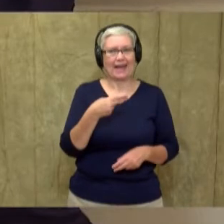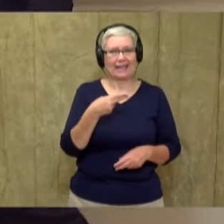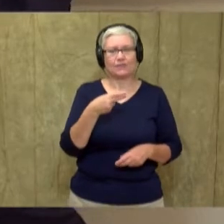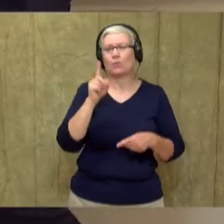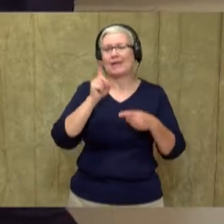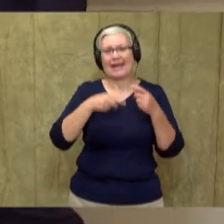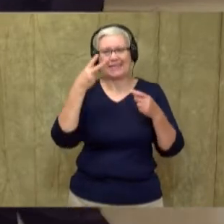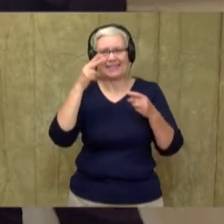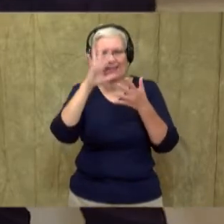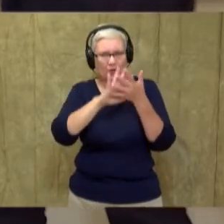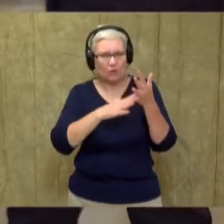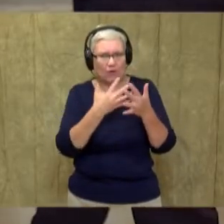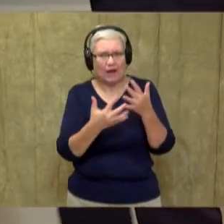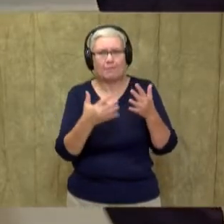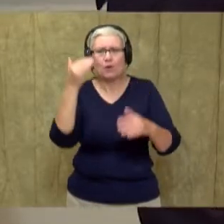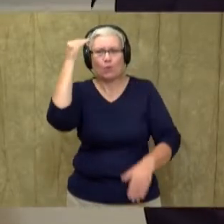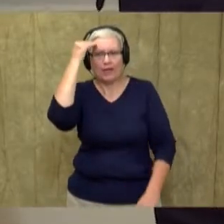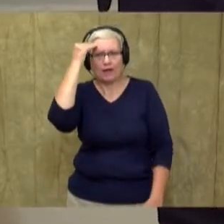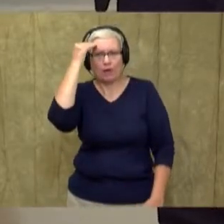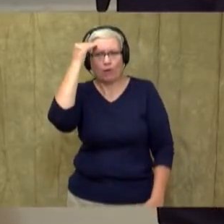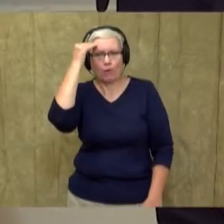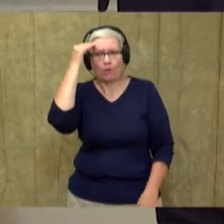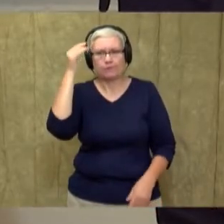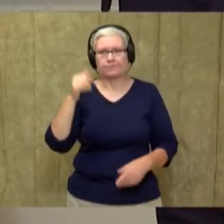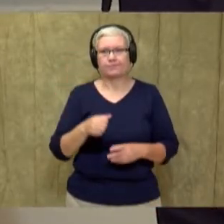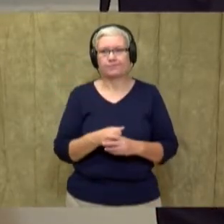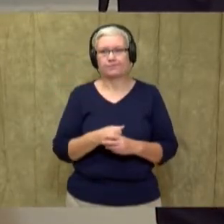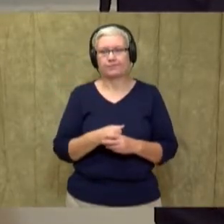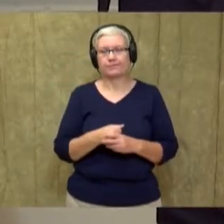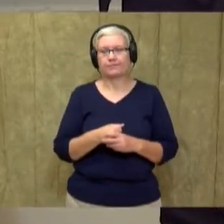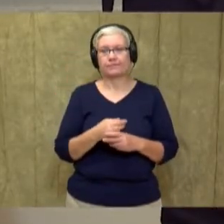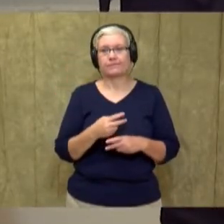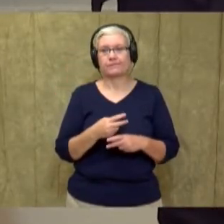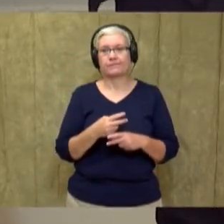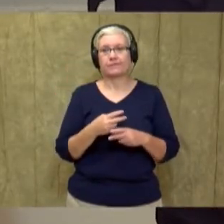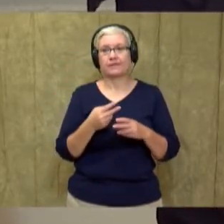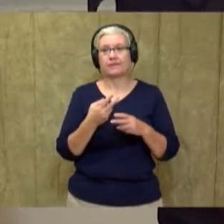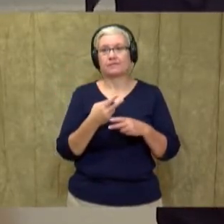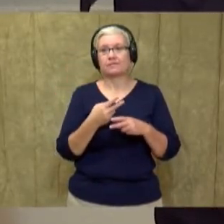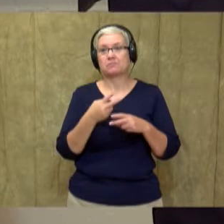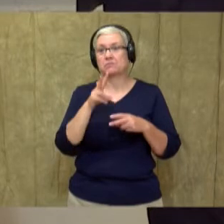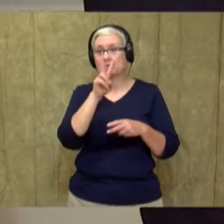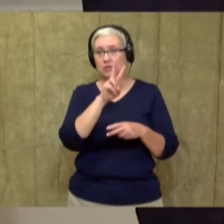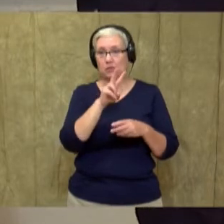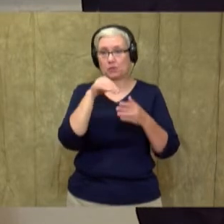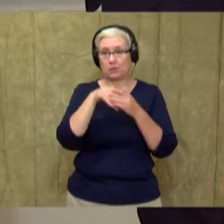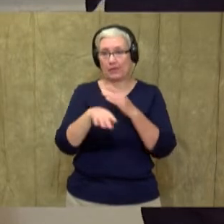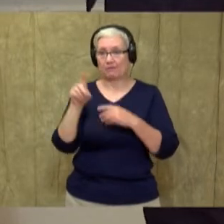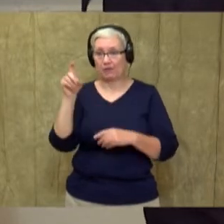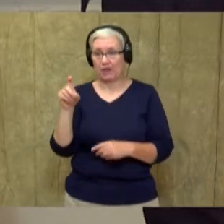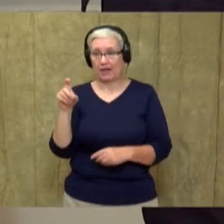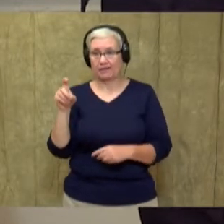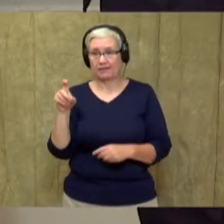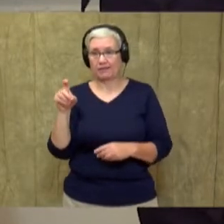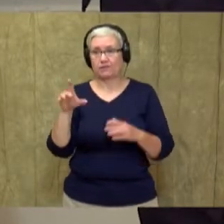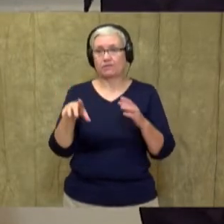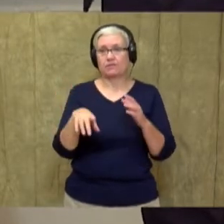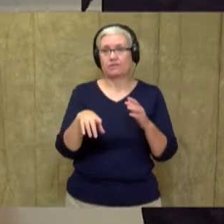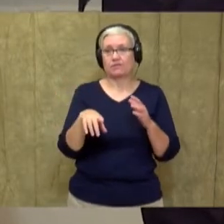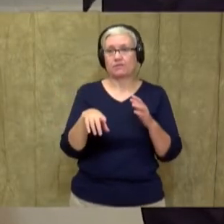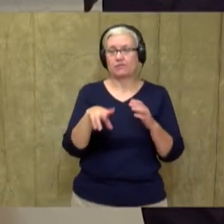rest of this graph, but what we can do is plug the value of -2 in for x and then solve that. So if I